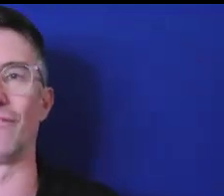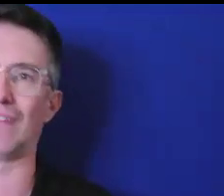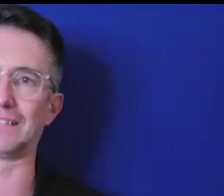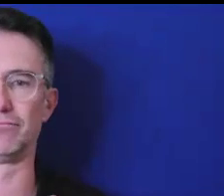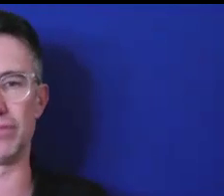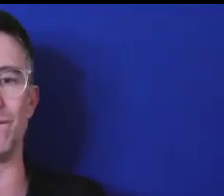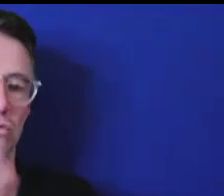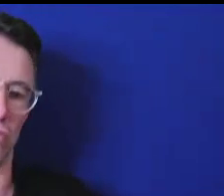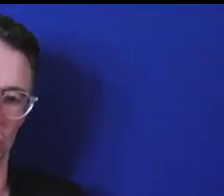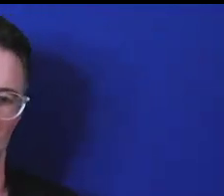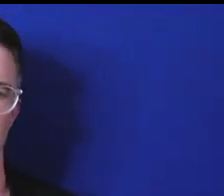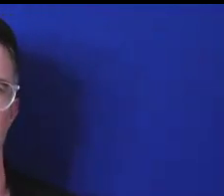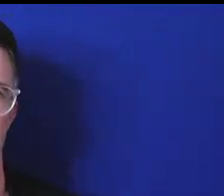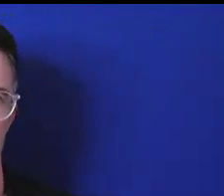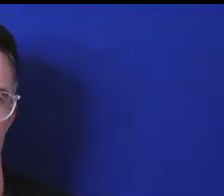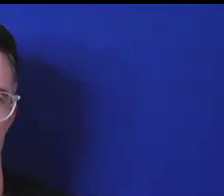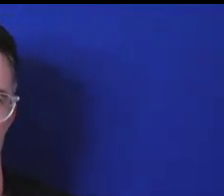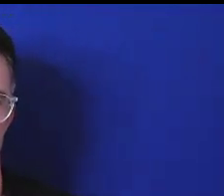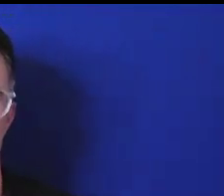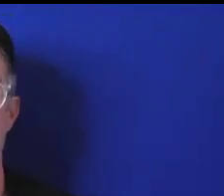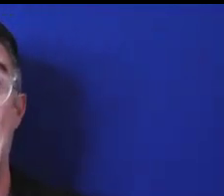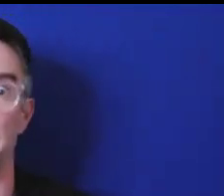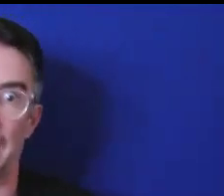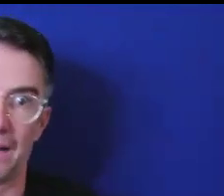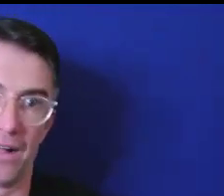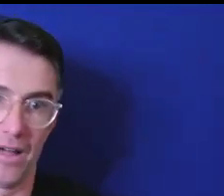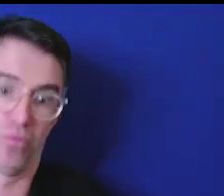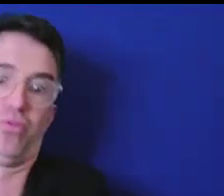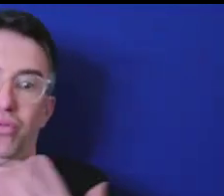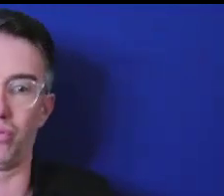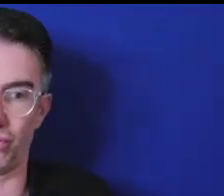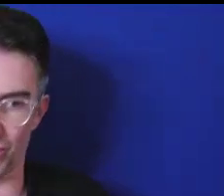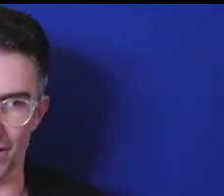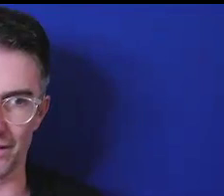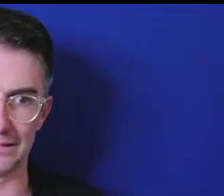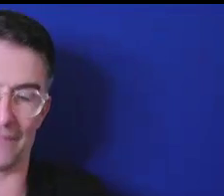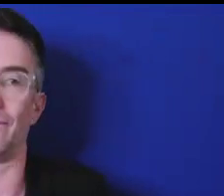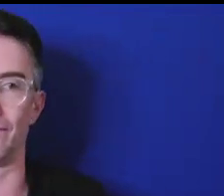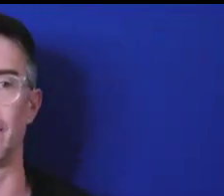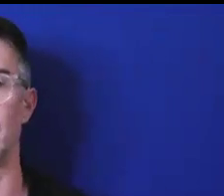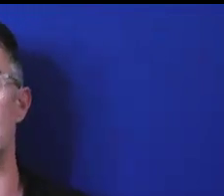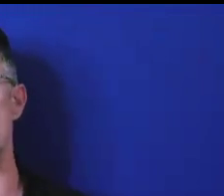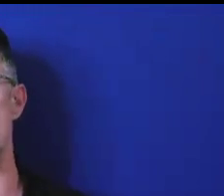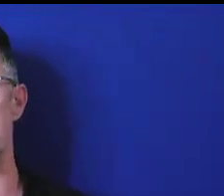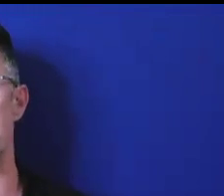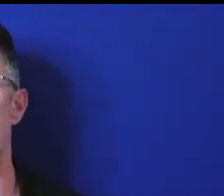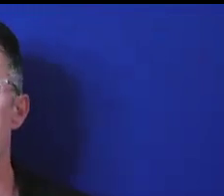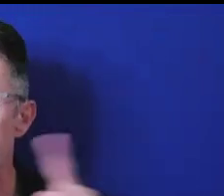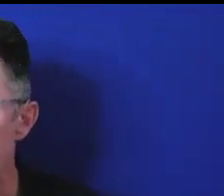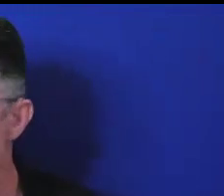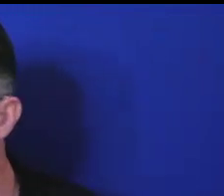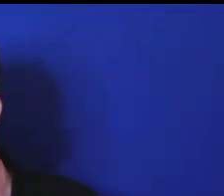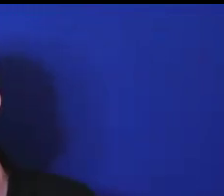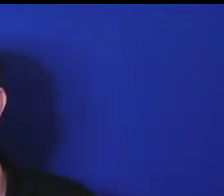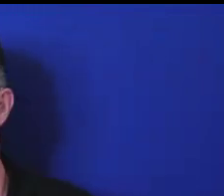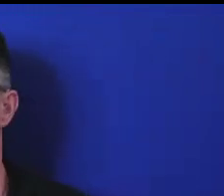to Erika, Maya, Andrey, or Cher. It's all about the criteria. So we